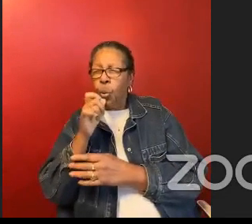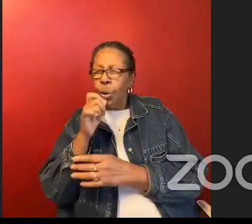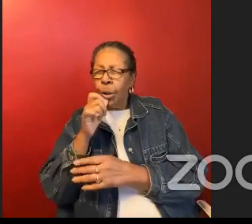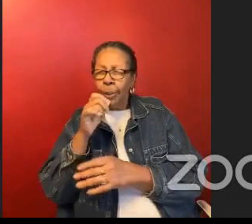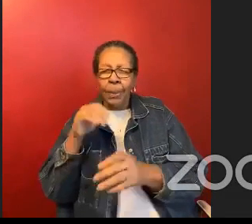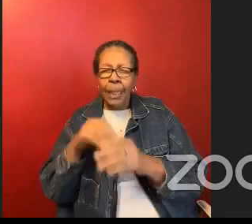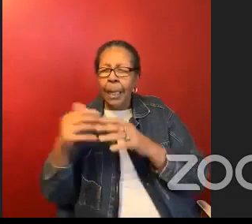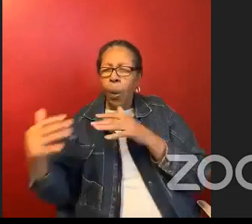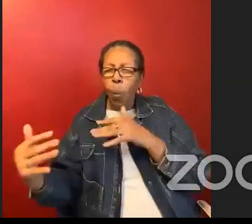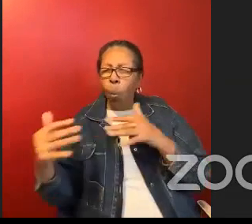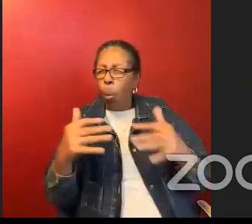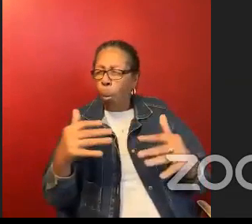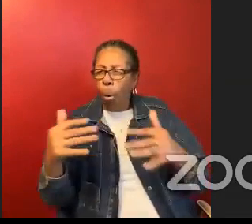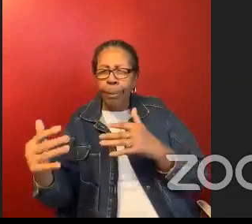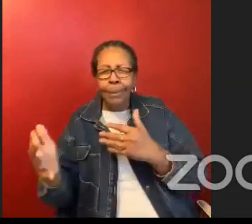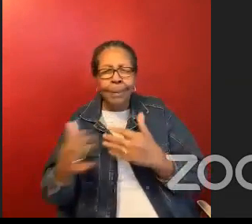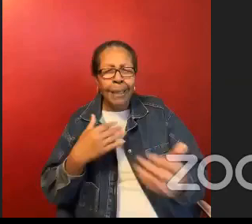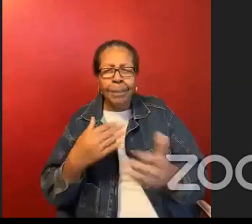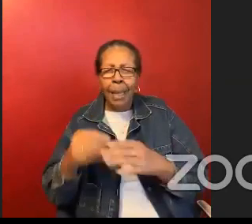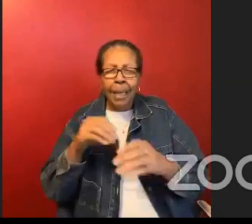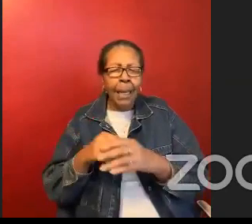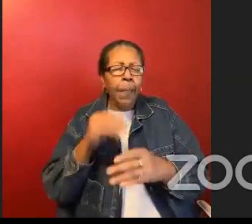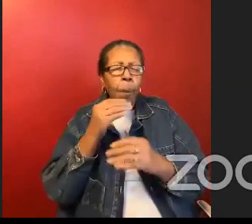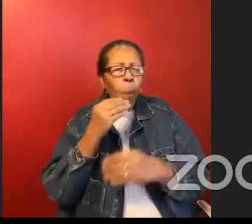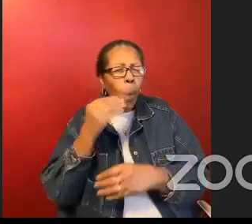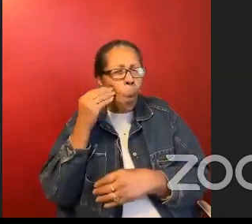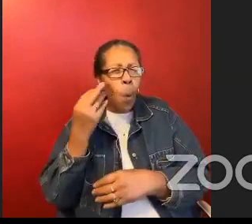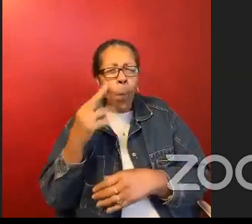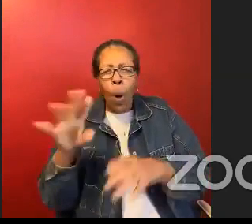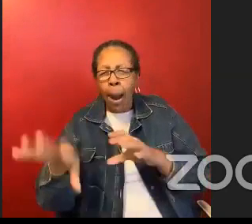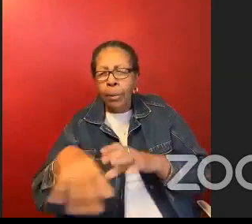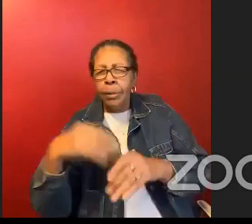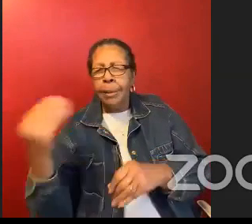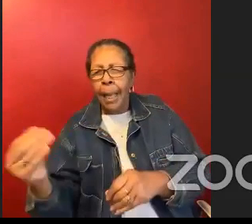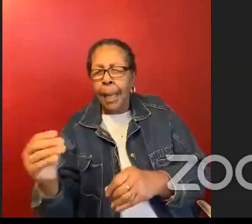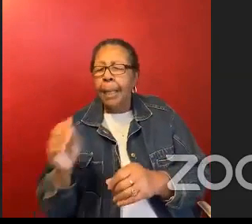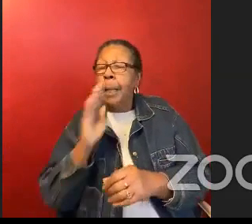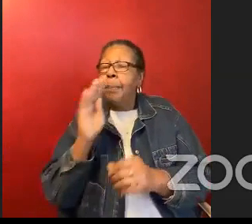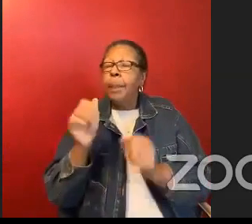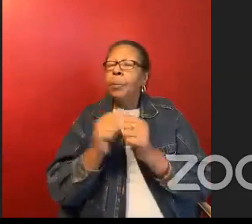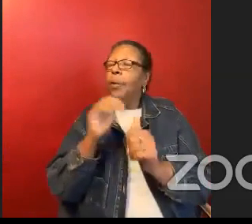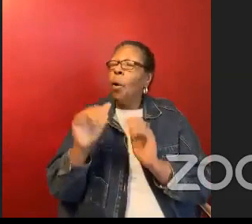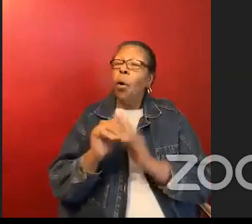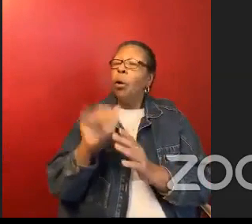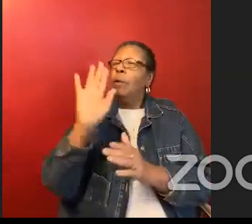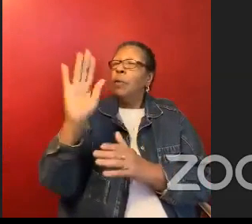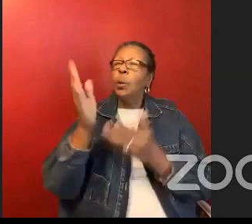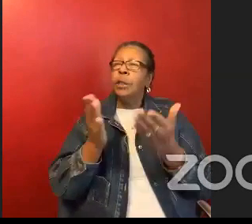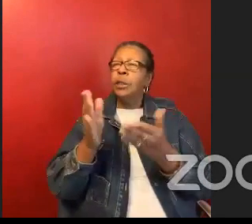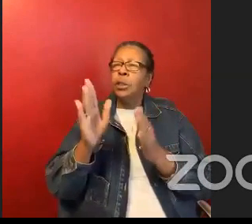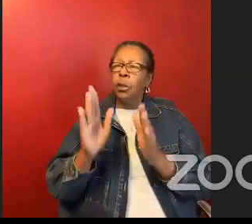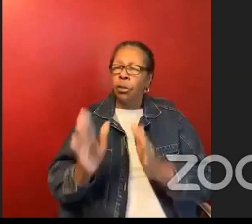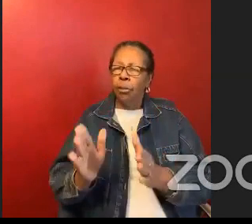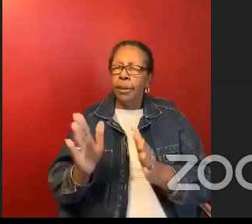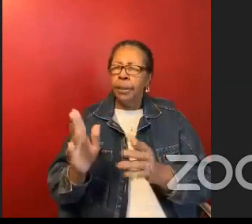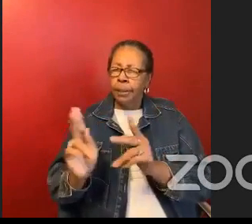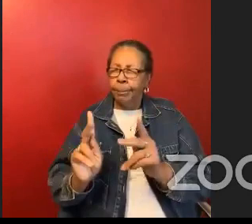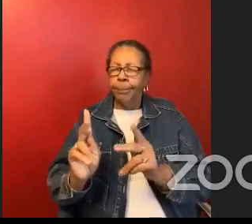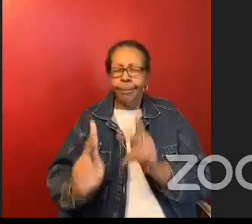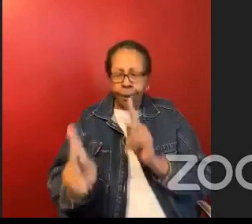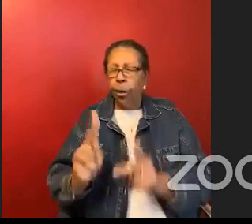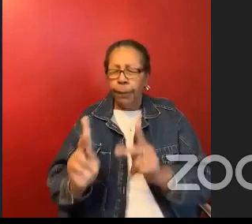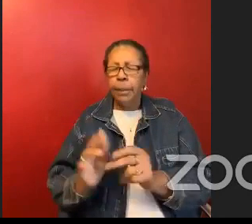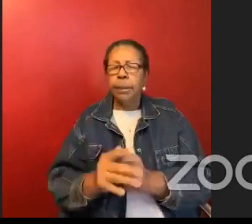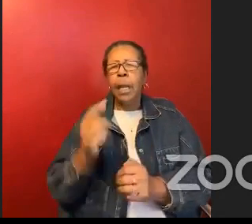violence, even domestic violence, Lord God. Be with each and every one of your servants. And we ask, oh God, that you would continue